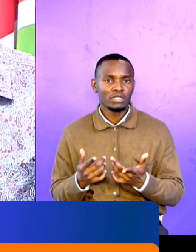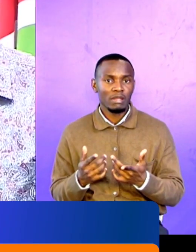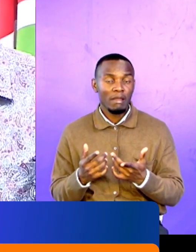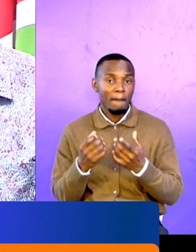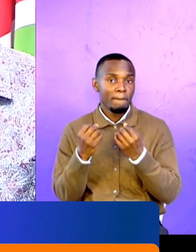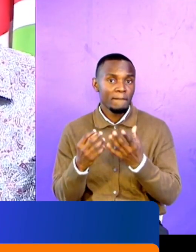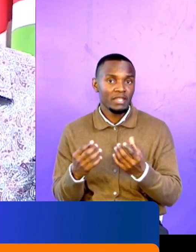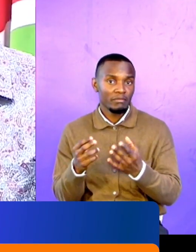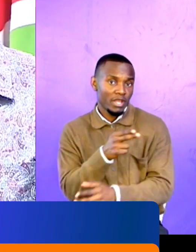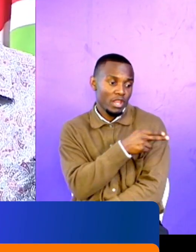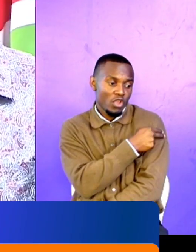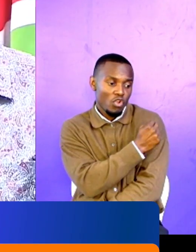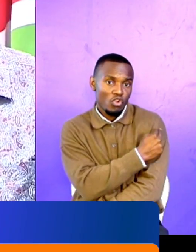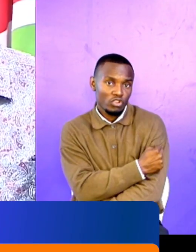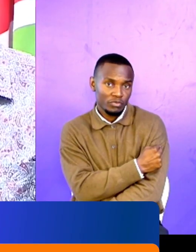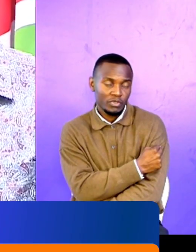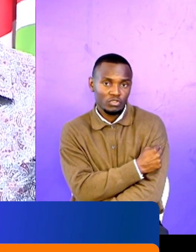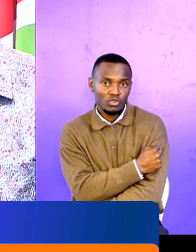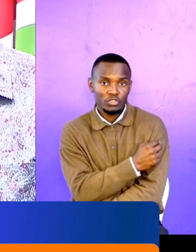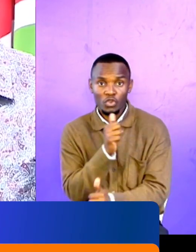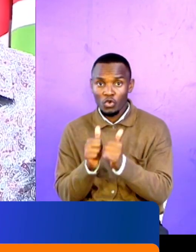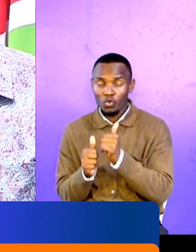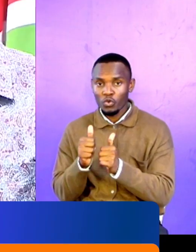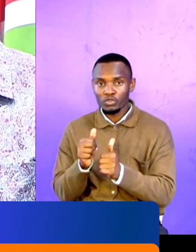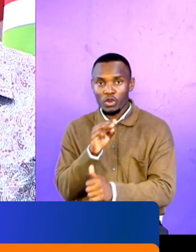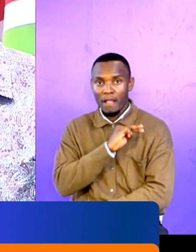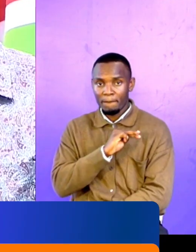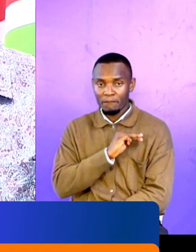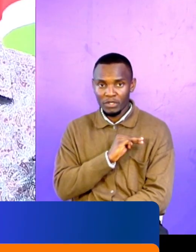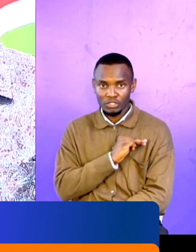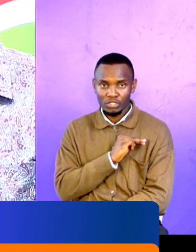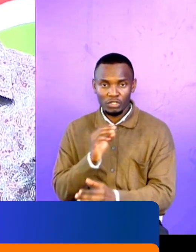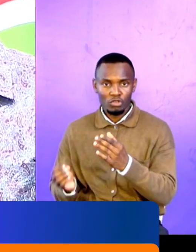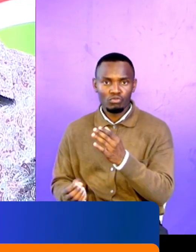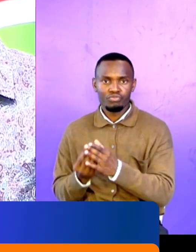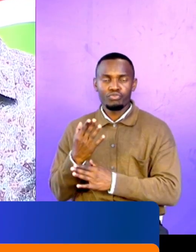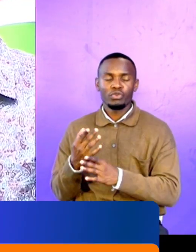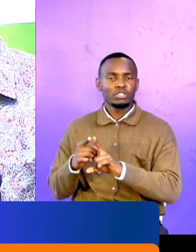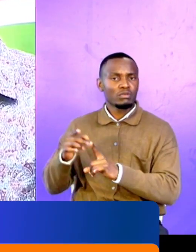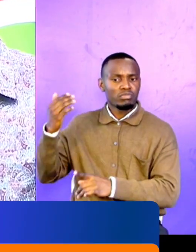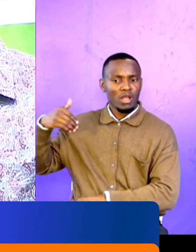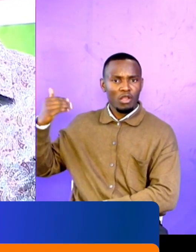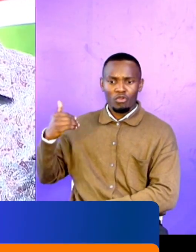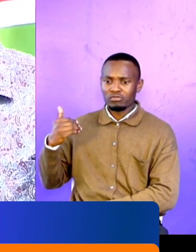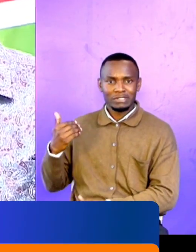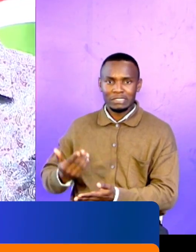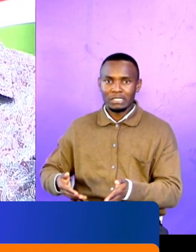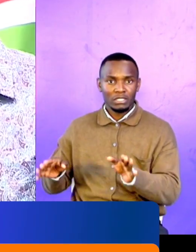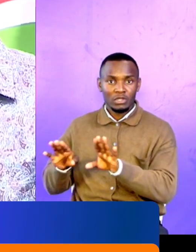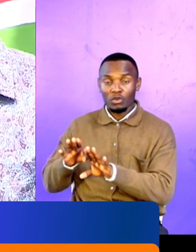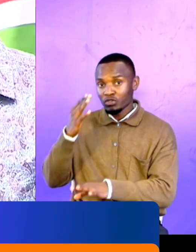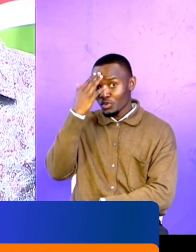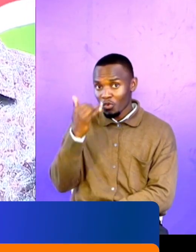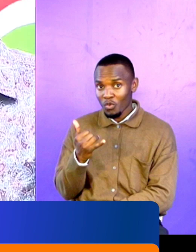founded by missionaries and faith-based groups years before independence, were forced to close due to